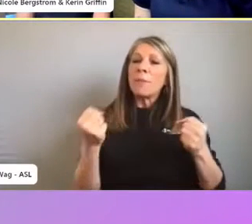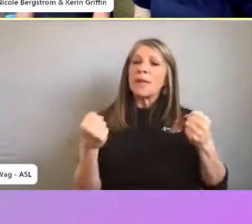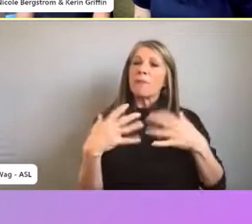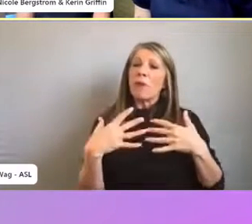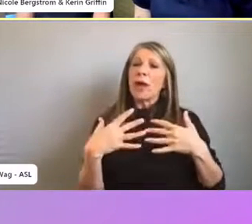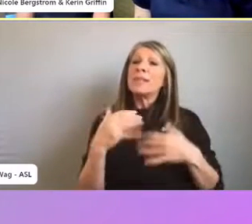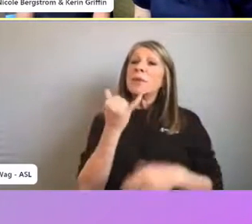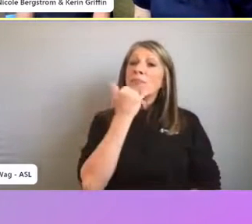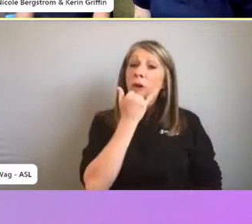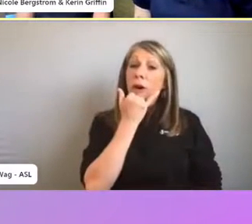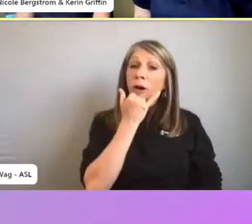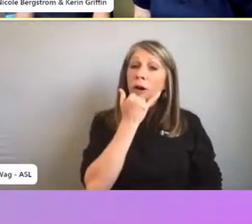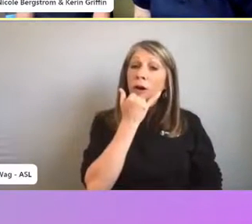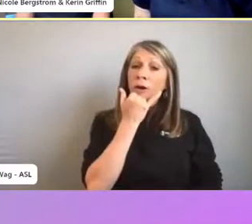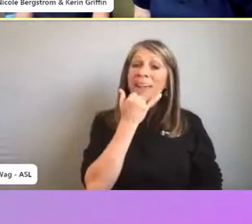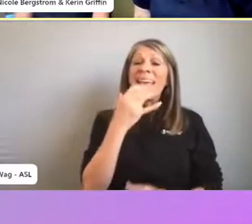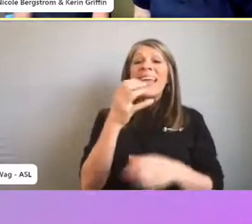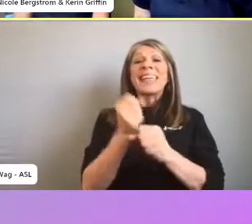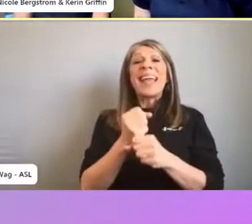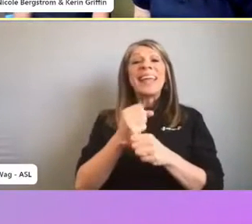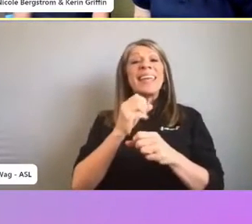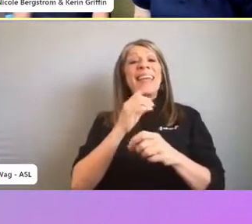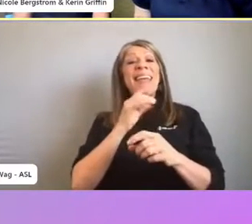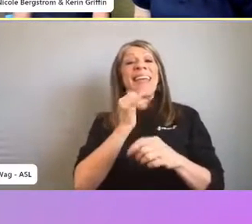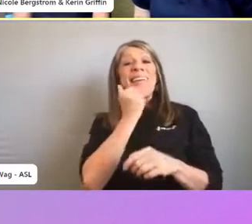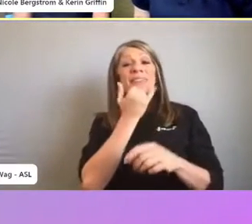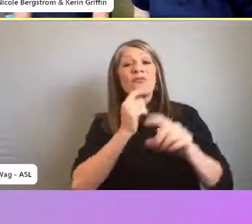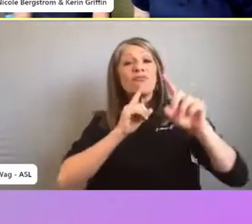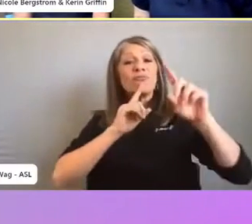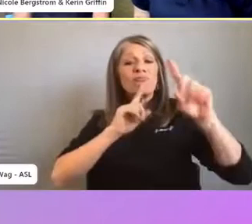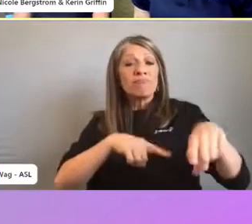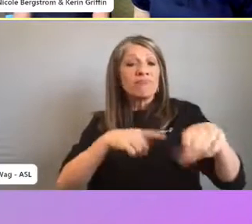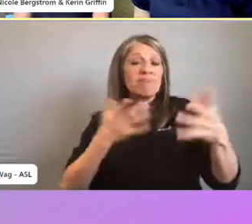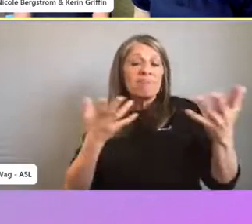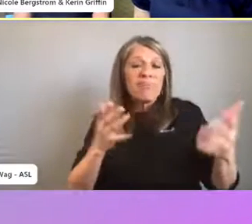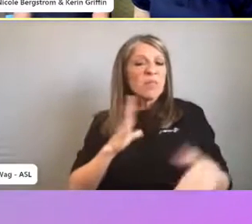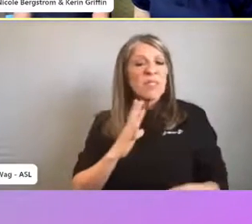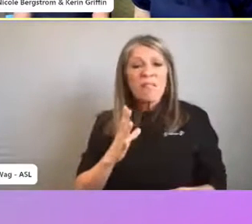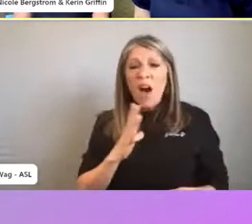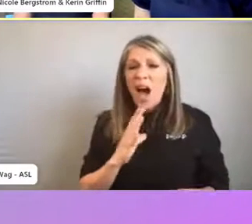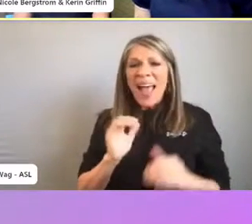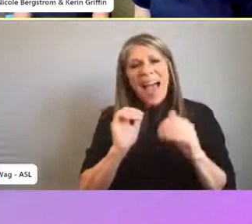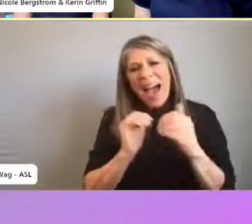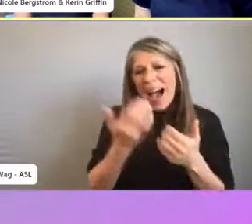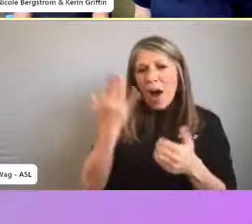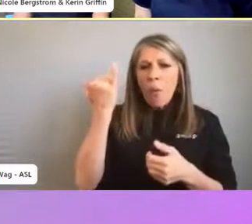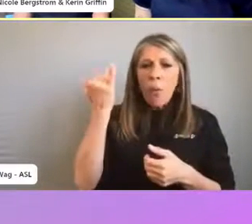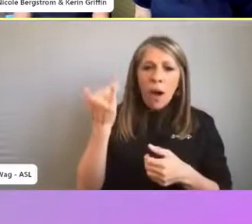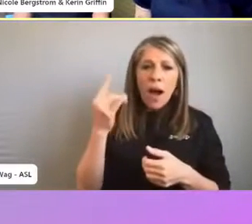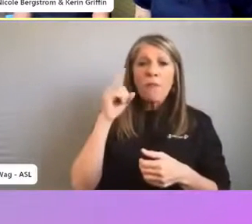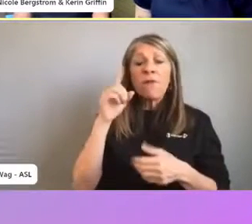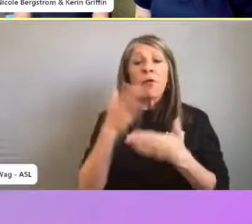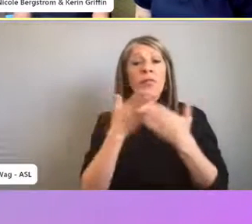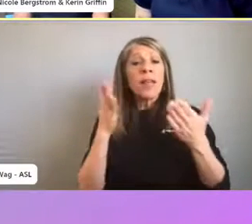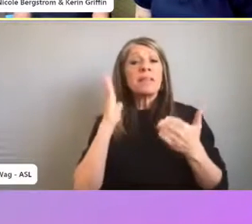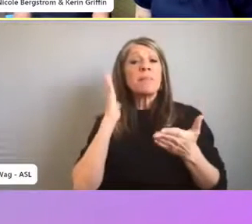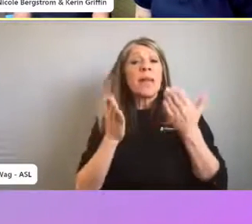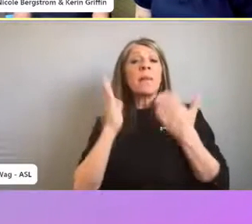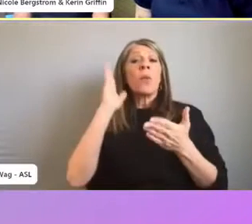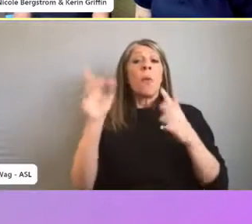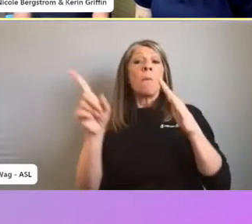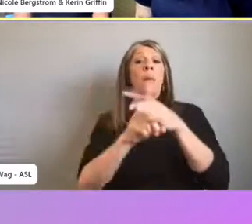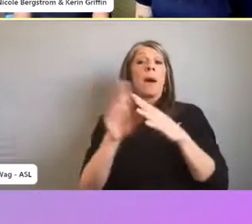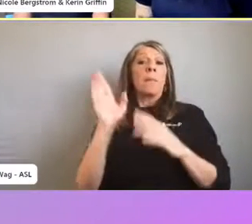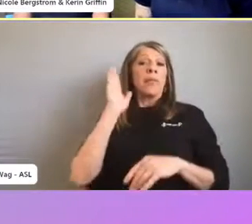wrong. Even getting answers wrong allowed us to chat through the why and the how for items that might pop up in the